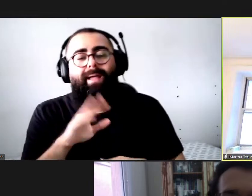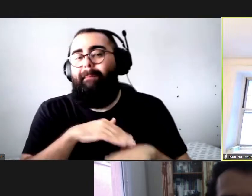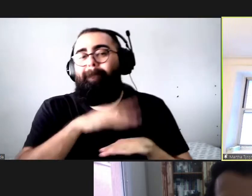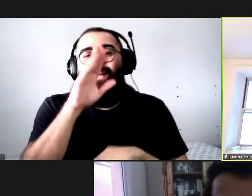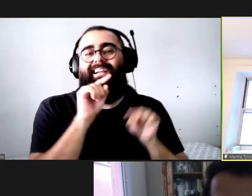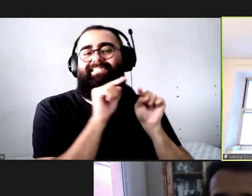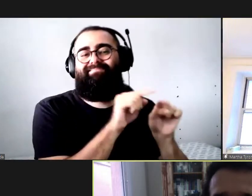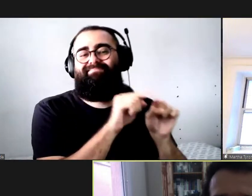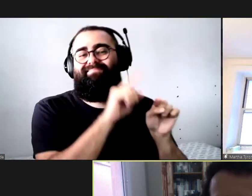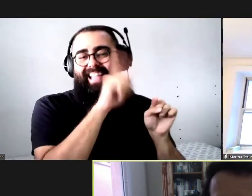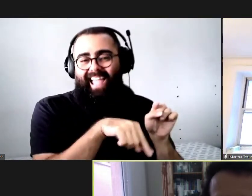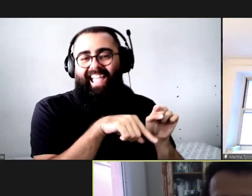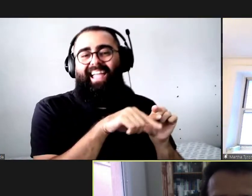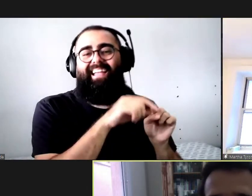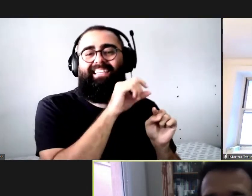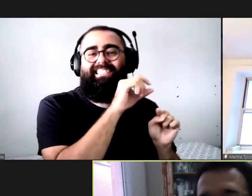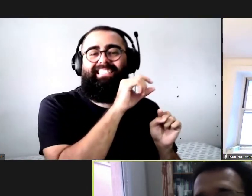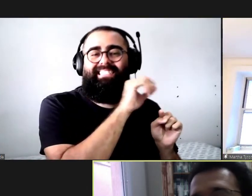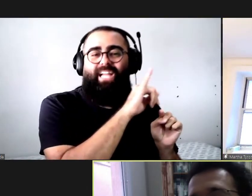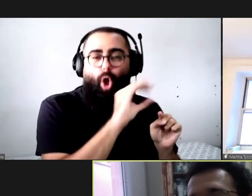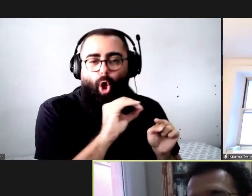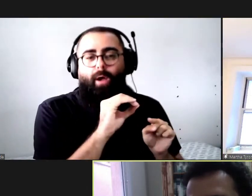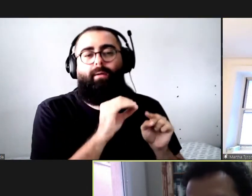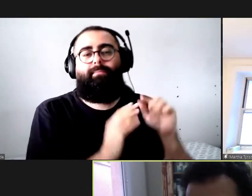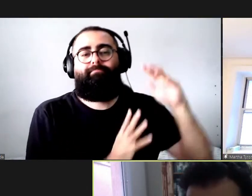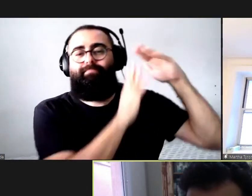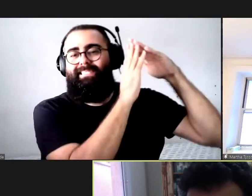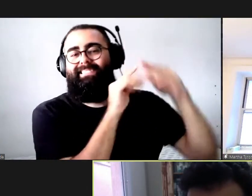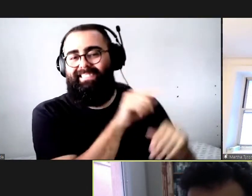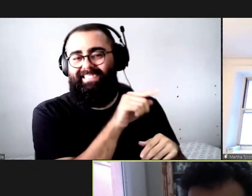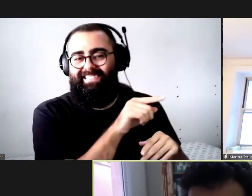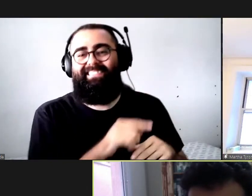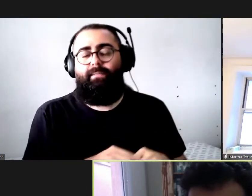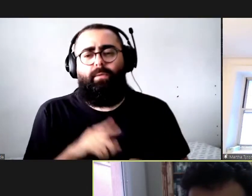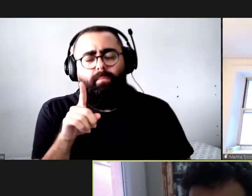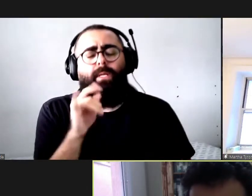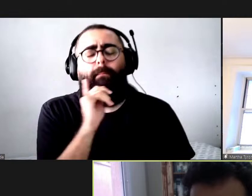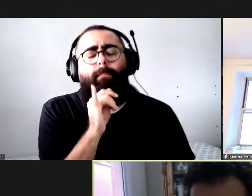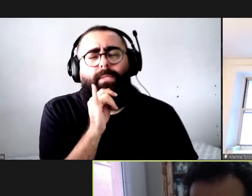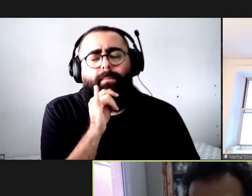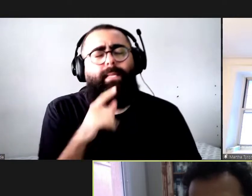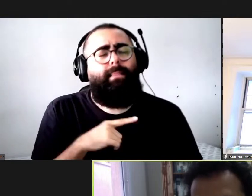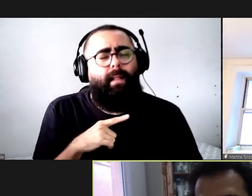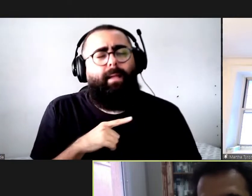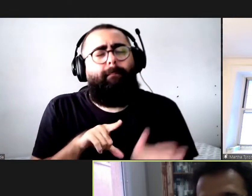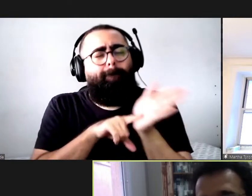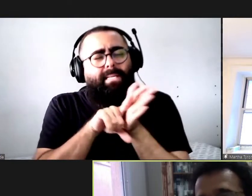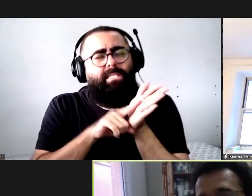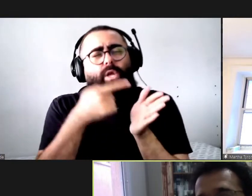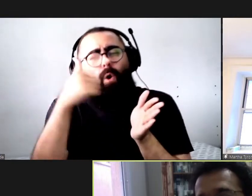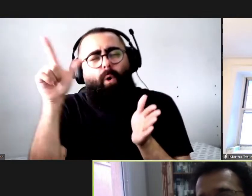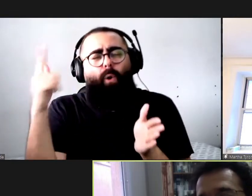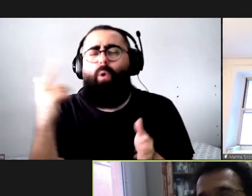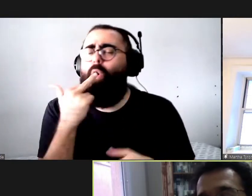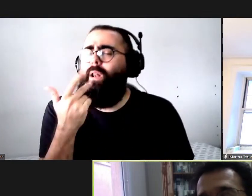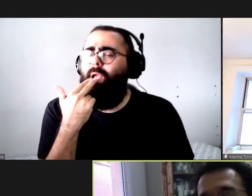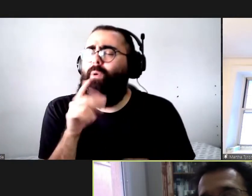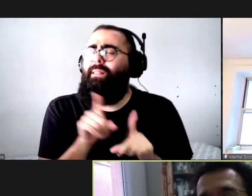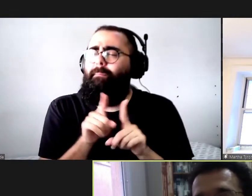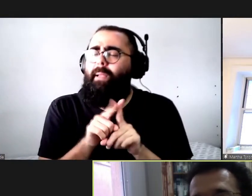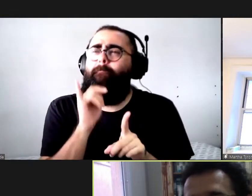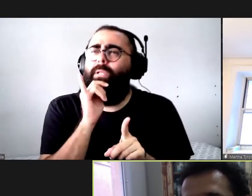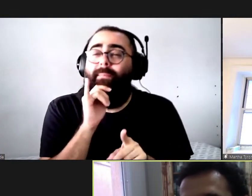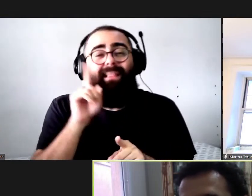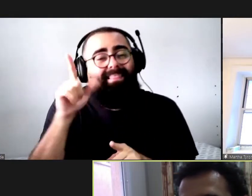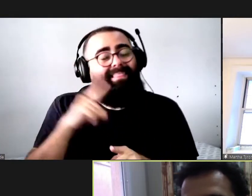peak. Great. And do you think that research on other languages, because of differences in the use of